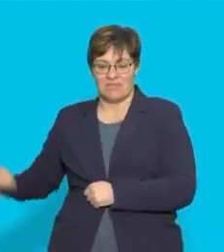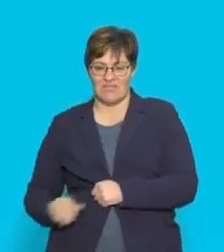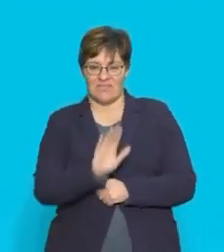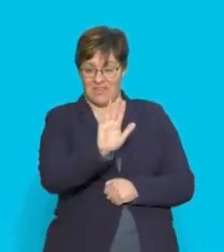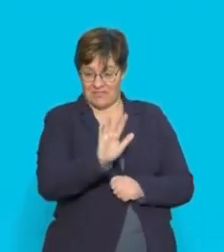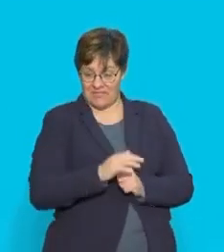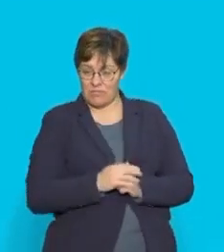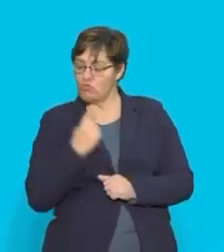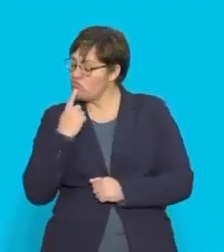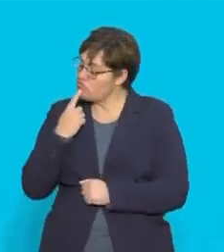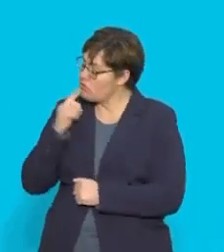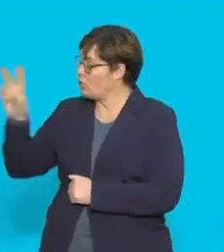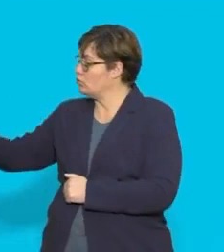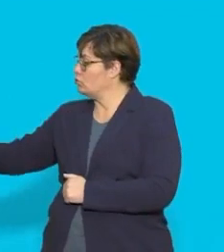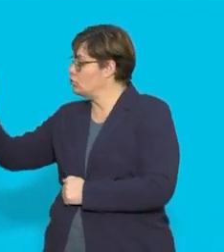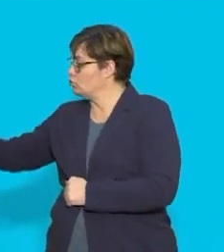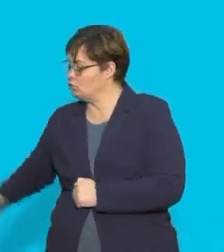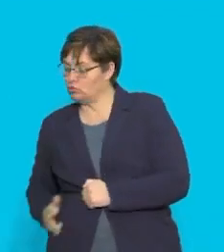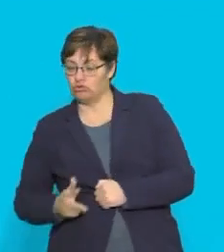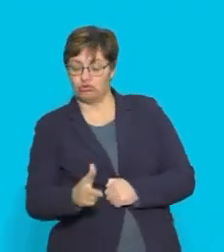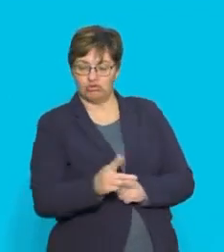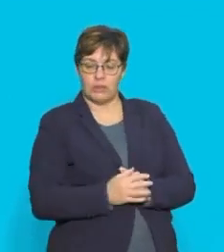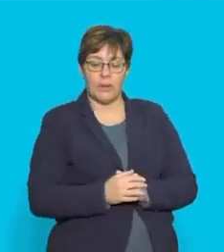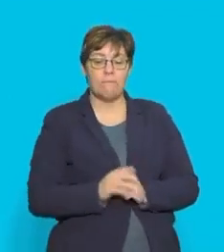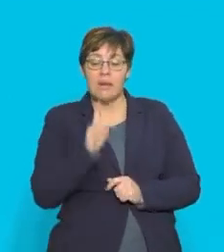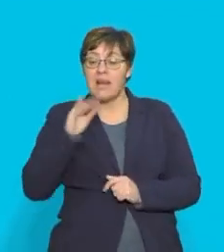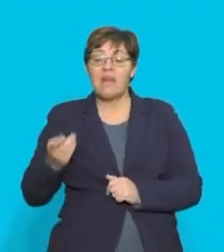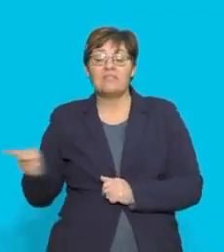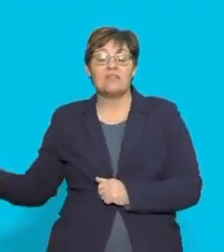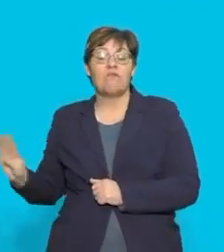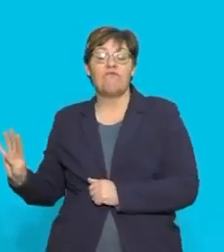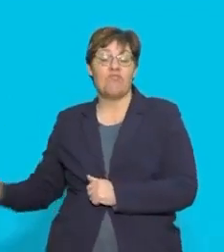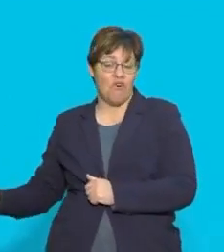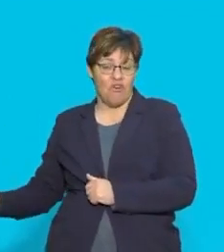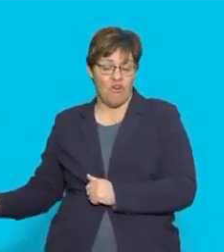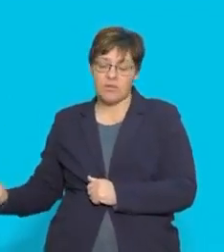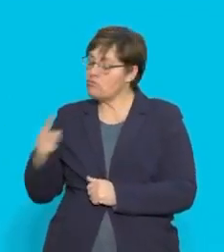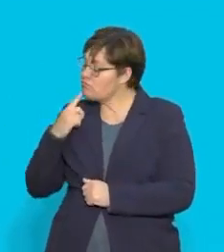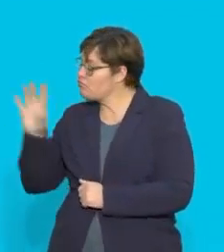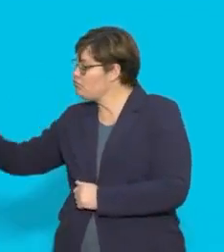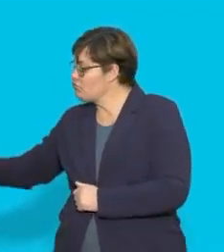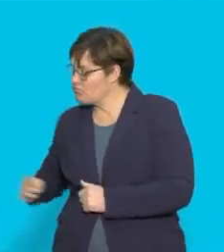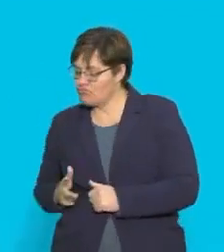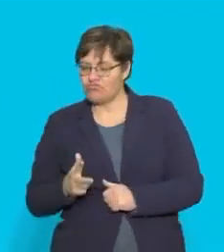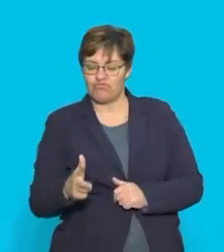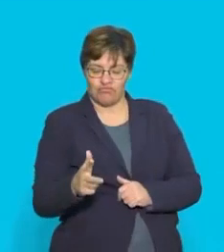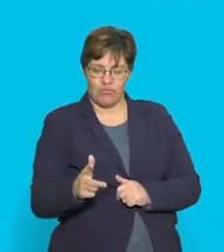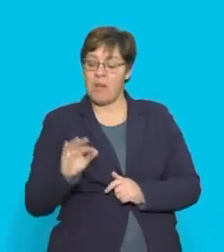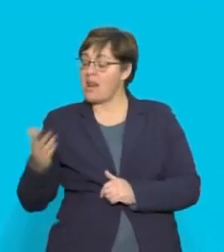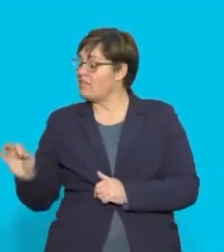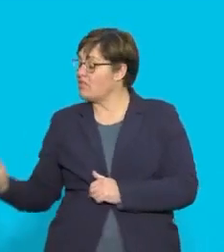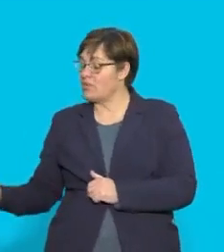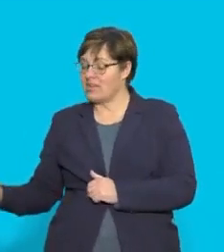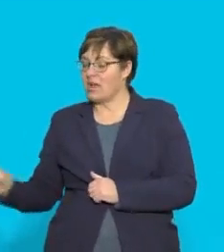5. Then what about the next car? The next car will have 4. Then the next will have 3.